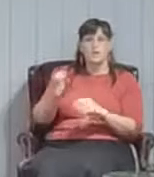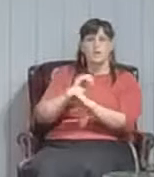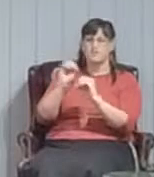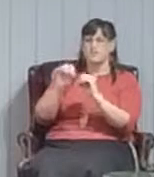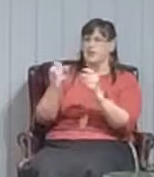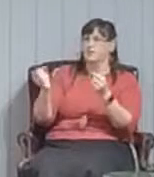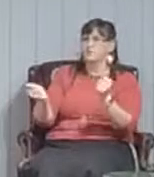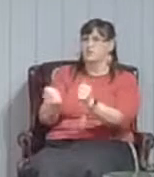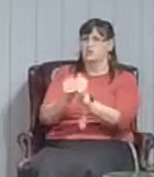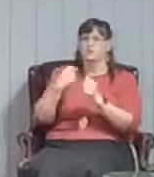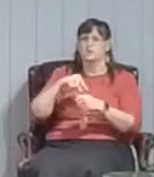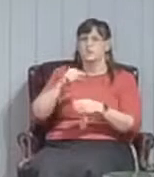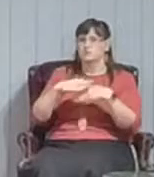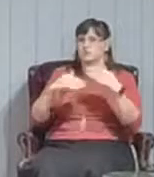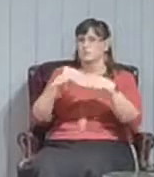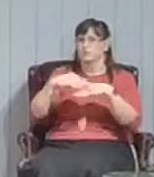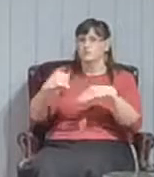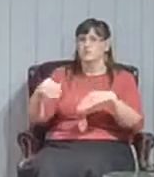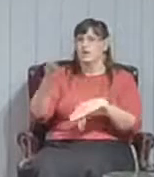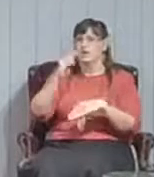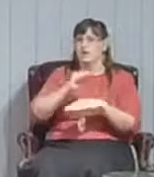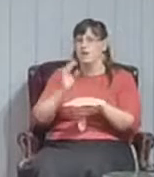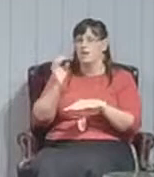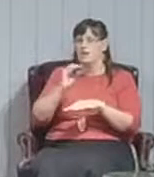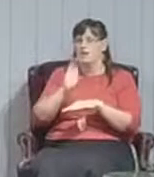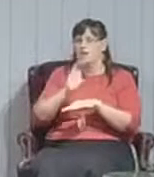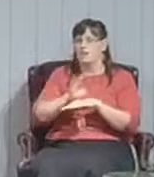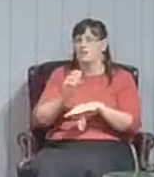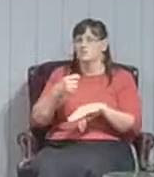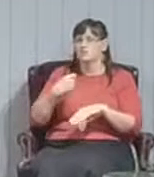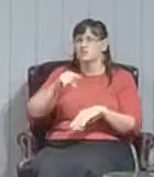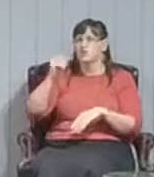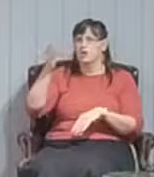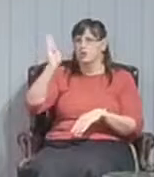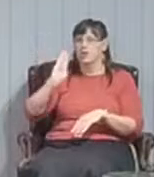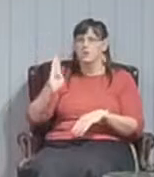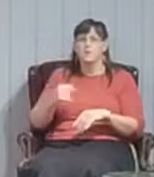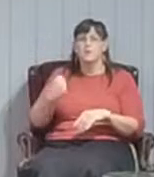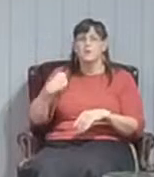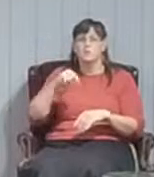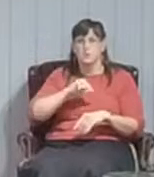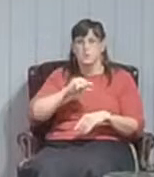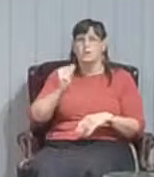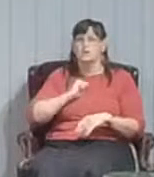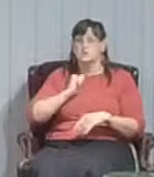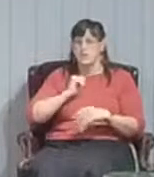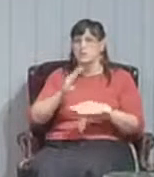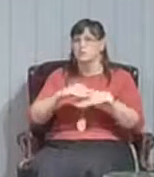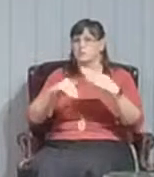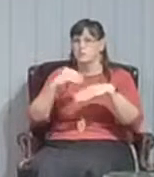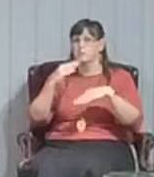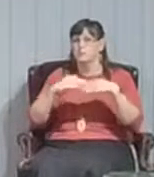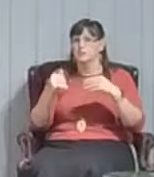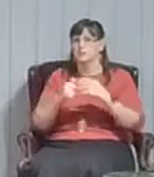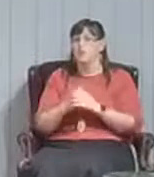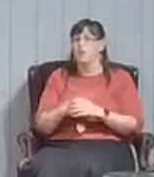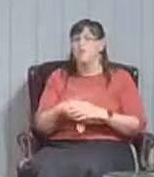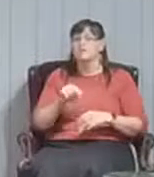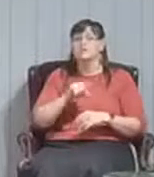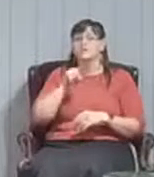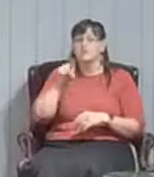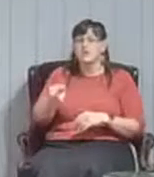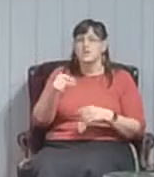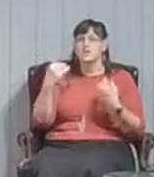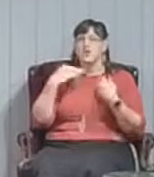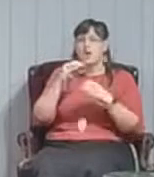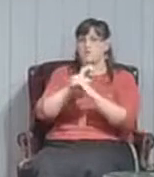house unto our God, but we ourselves together will build unto the Lord God of Israel, as King Cyrus, the king of Persia, had commanded us." Ye have nothing to